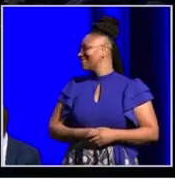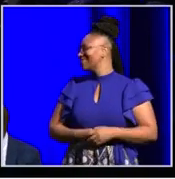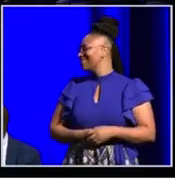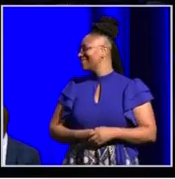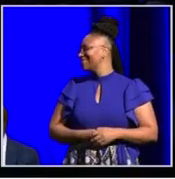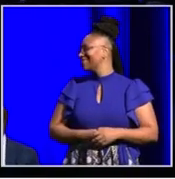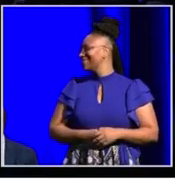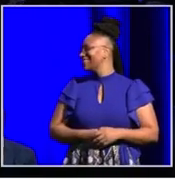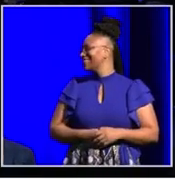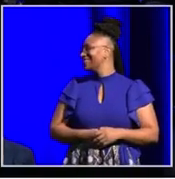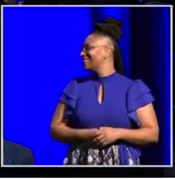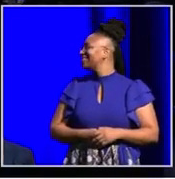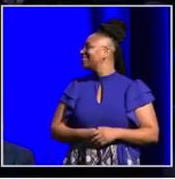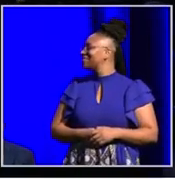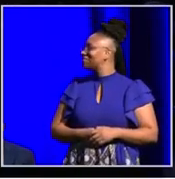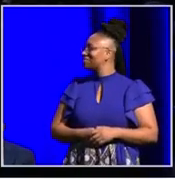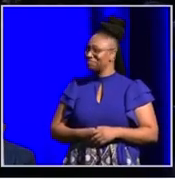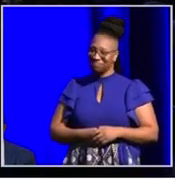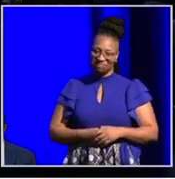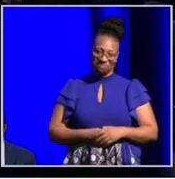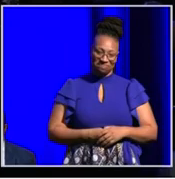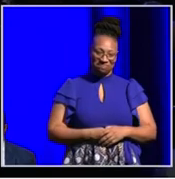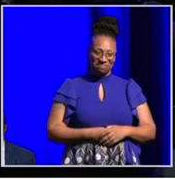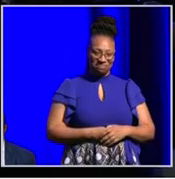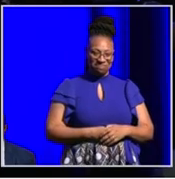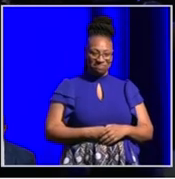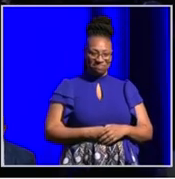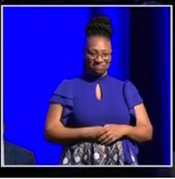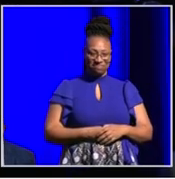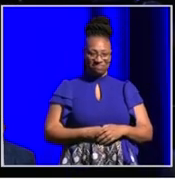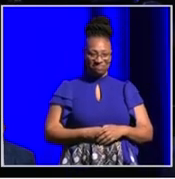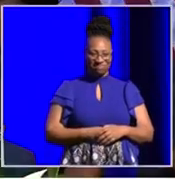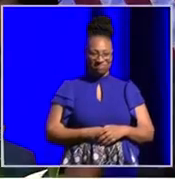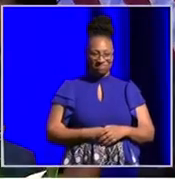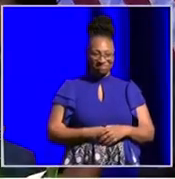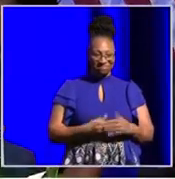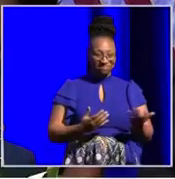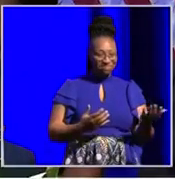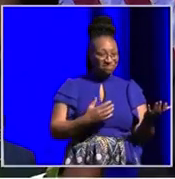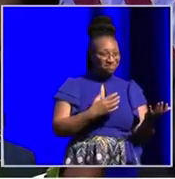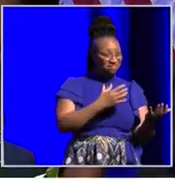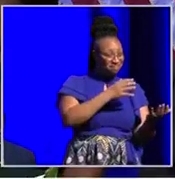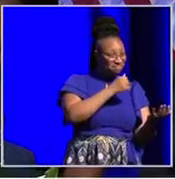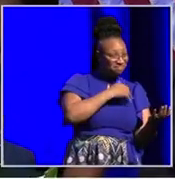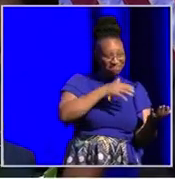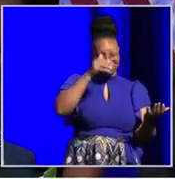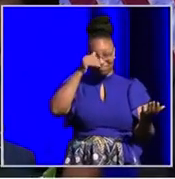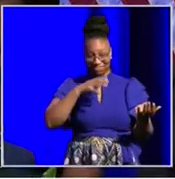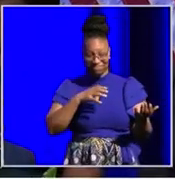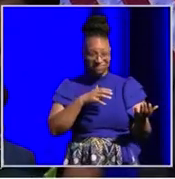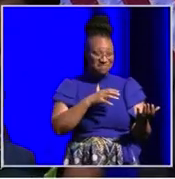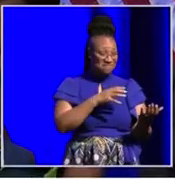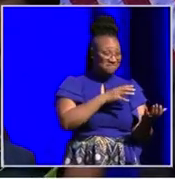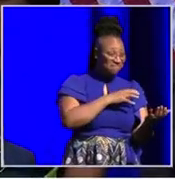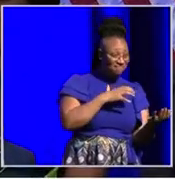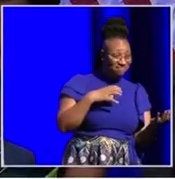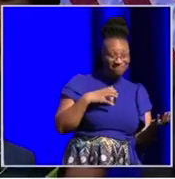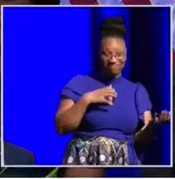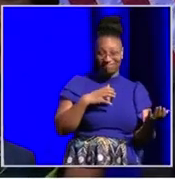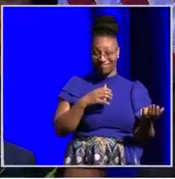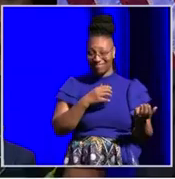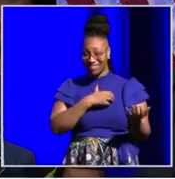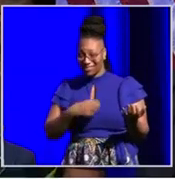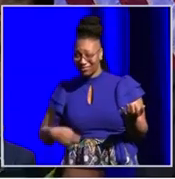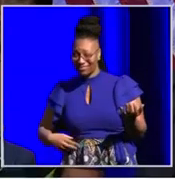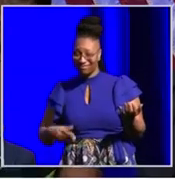Members, Madam Mayor, members of the council, I appreciate the opportunity to speak today and